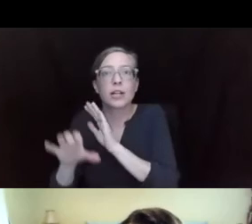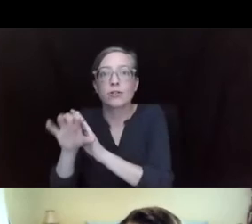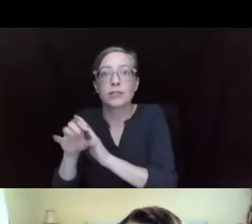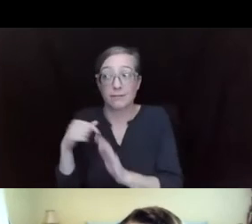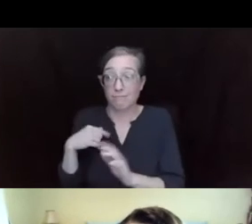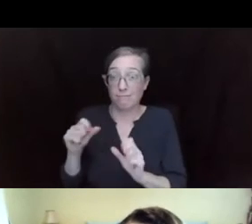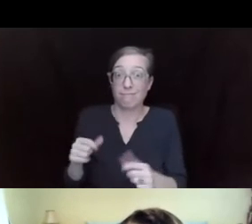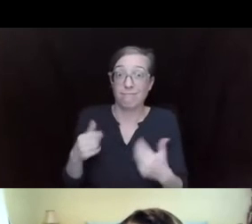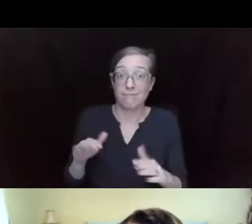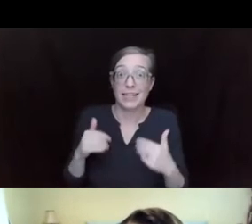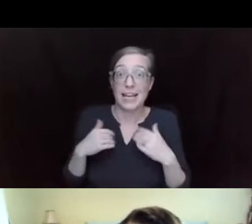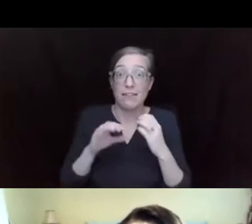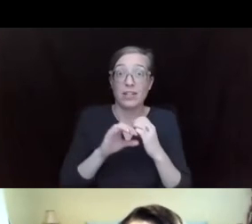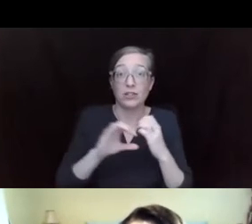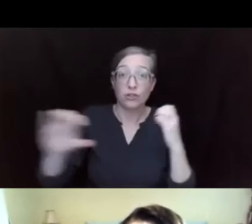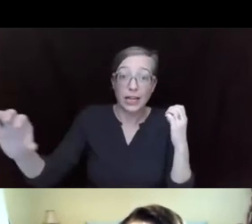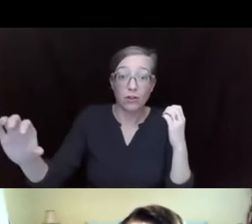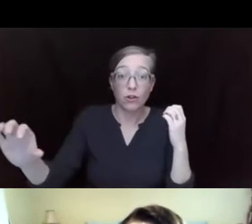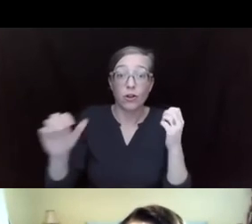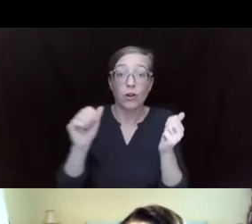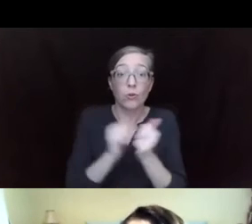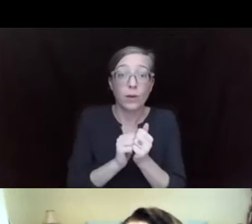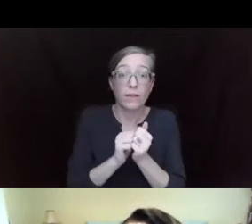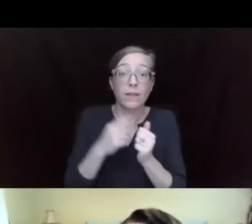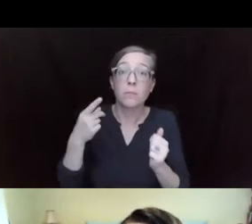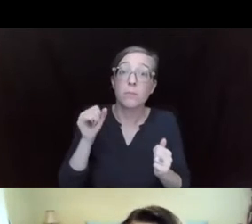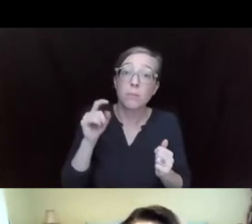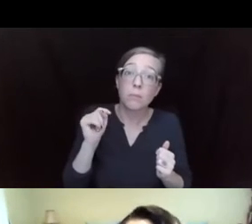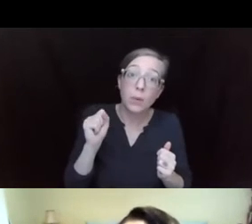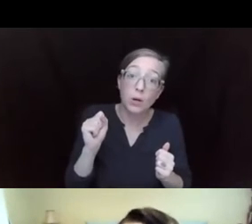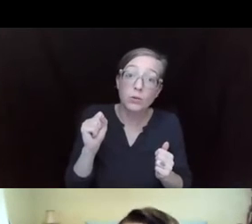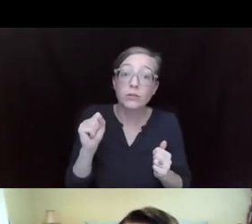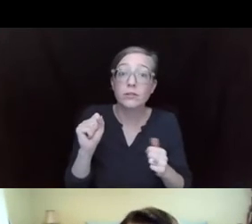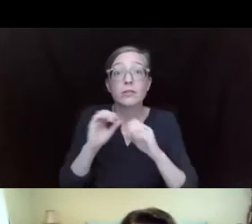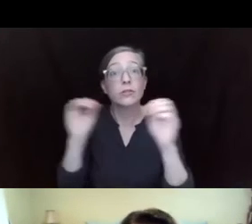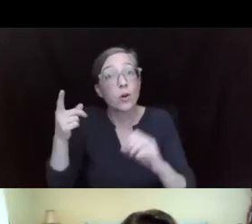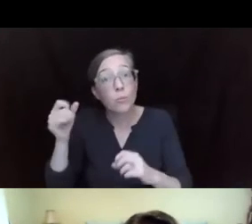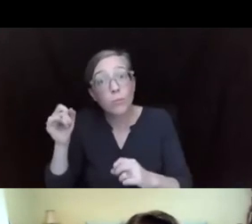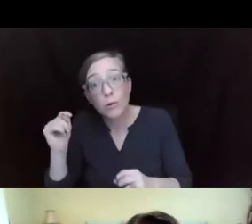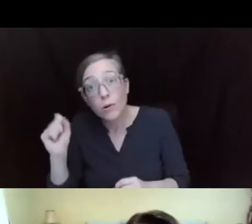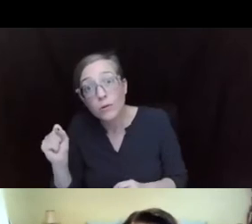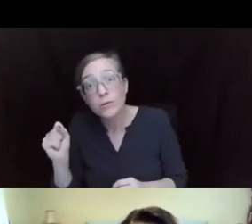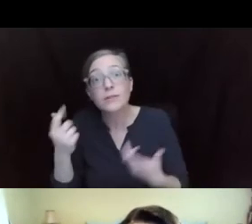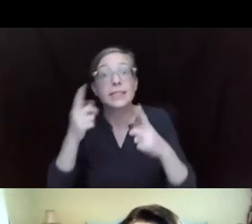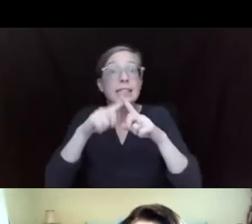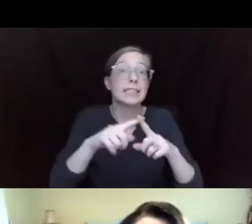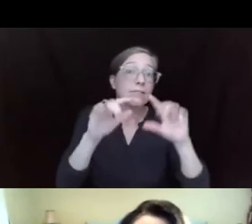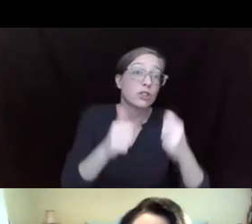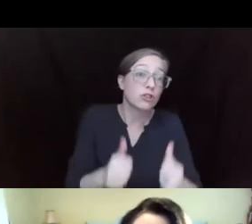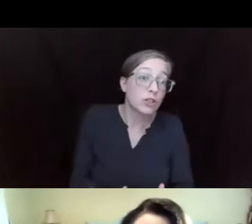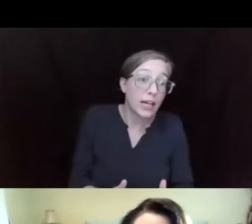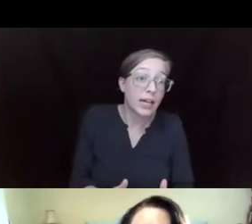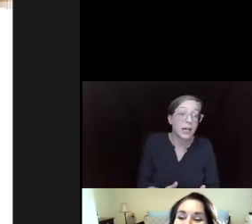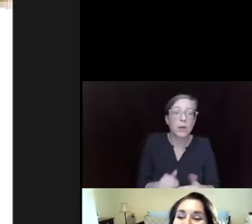pulse, a channel that has no pulse, a channel that has pulse in diamond shape, in oval shape, or whatever. That EC value that